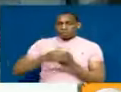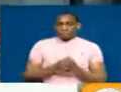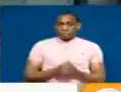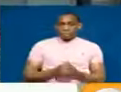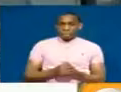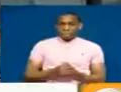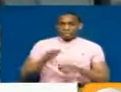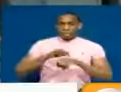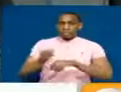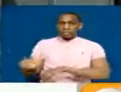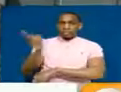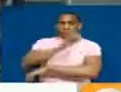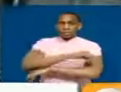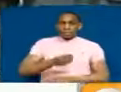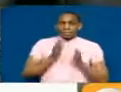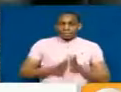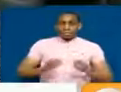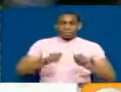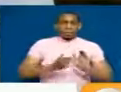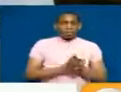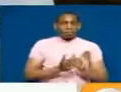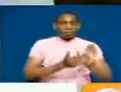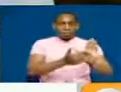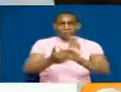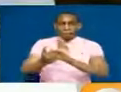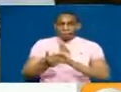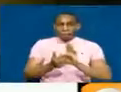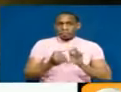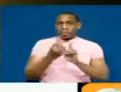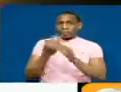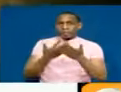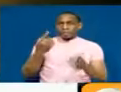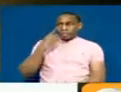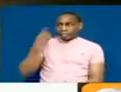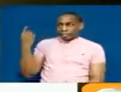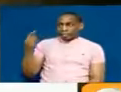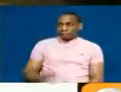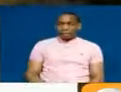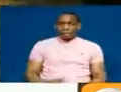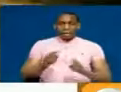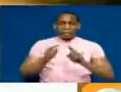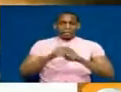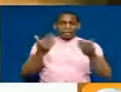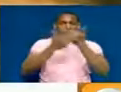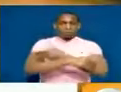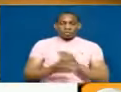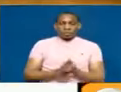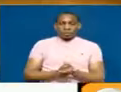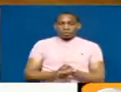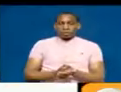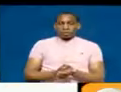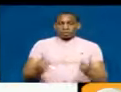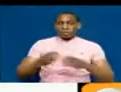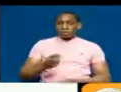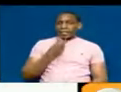museum. During the day, tourists here can explore the maze-like alleys. But at night, the